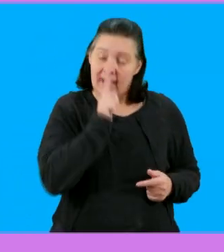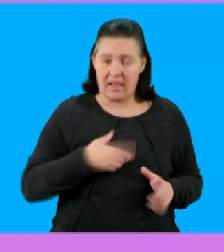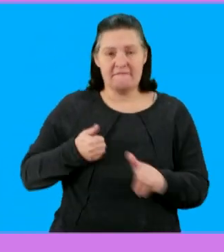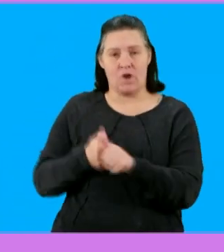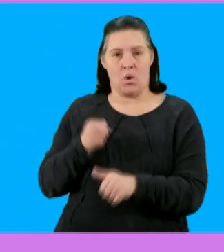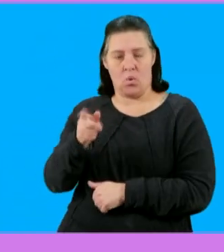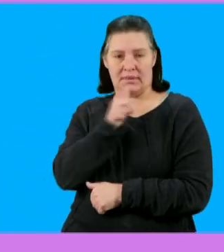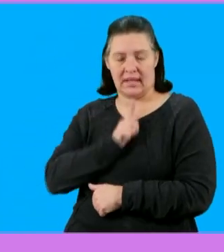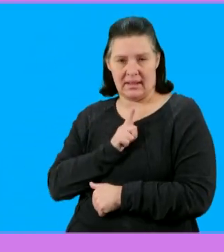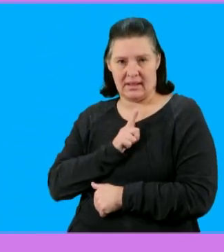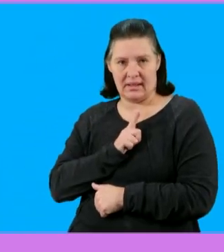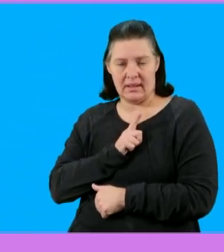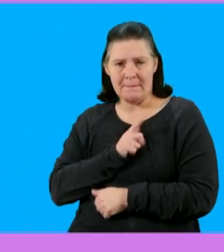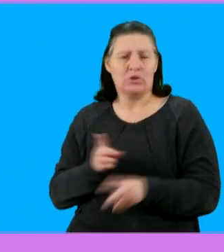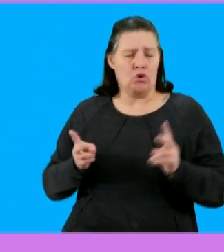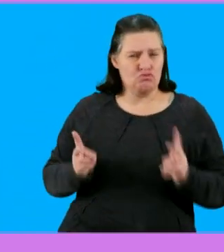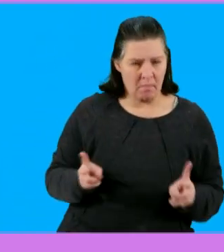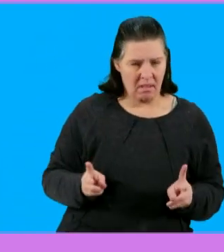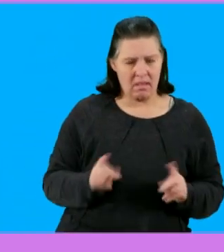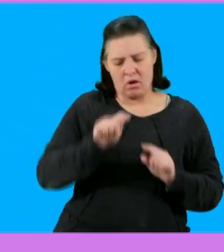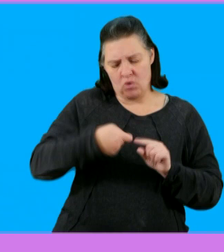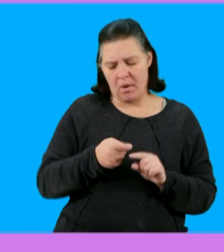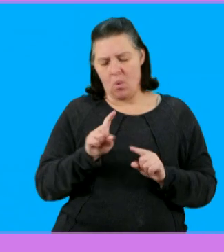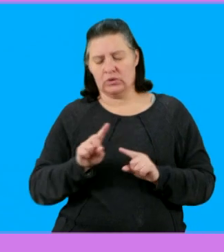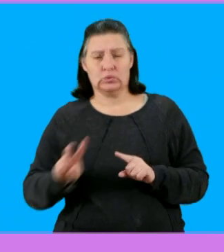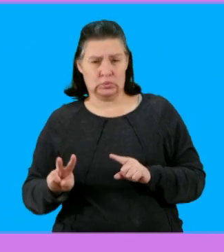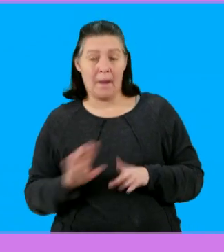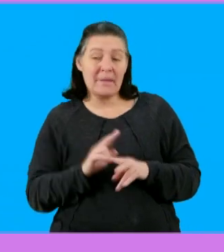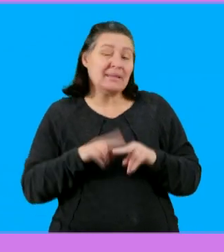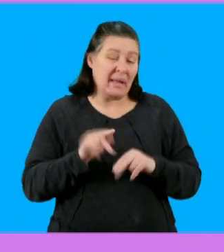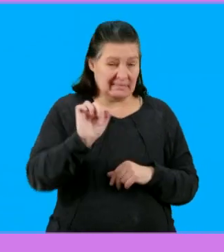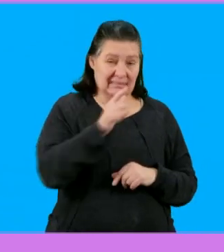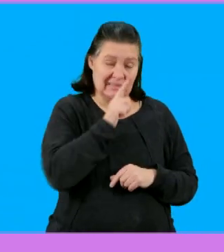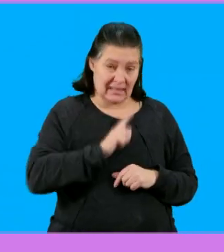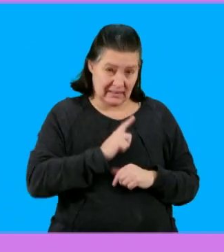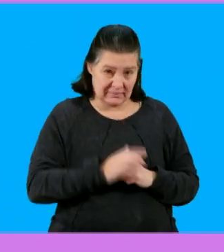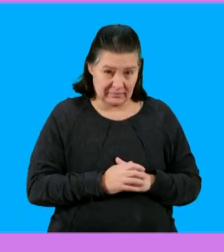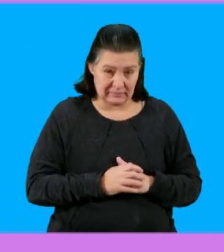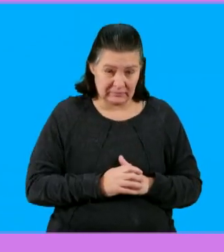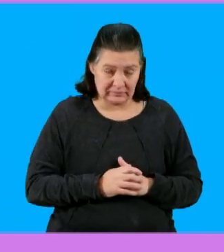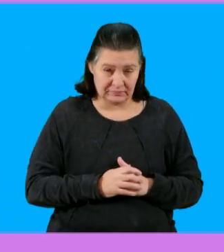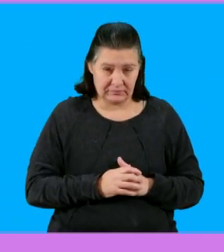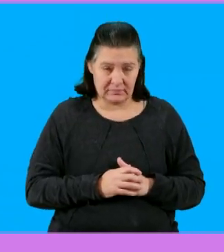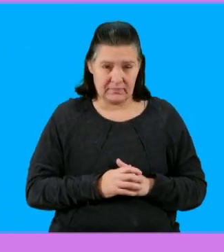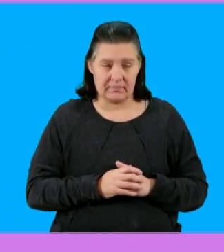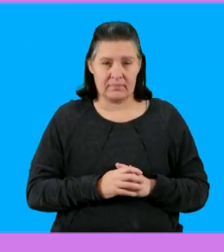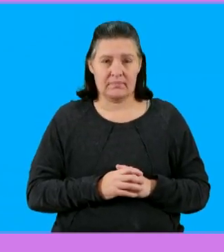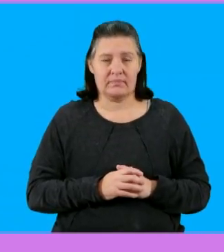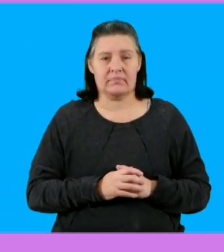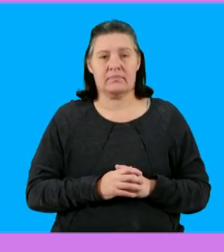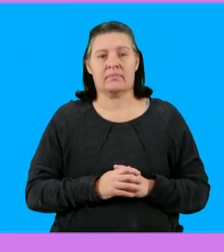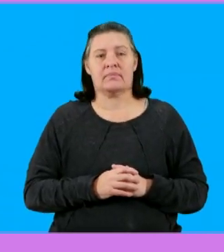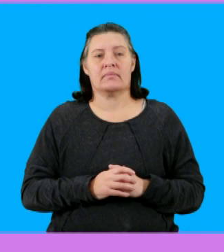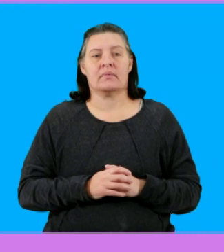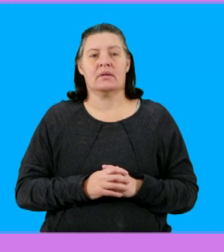to the context or the given instruction. Okay, so that's very key. 2 decimal places normally, or according to the